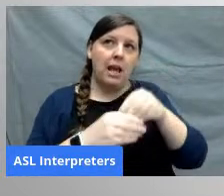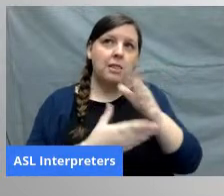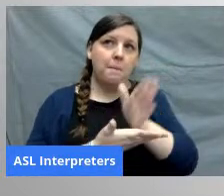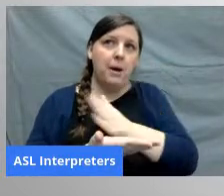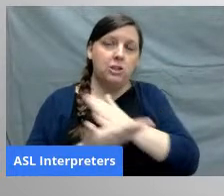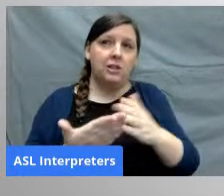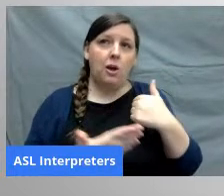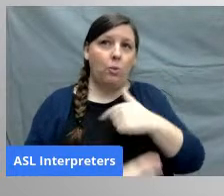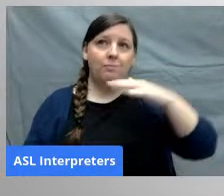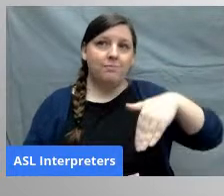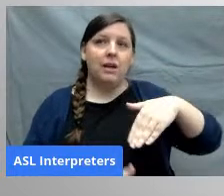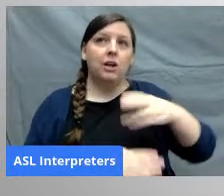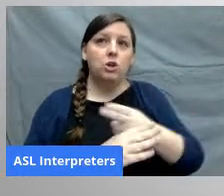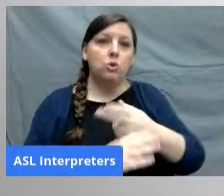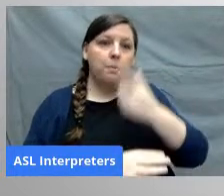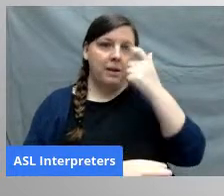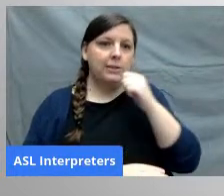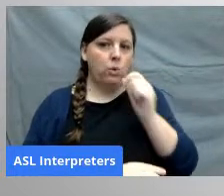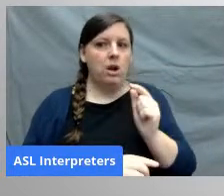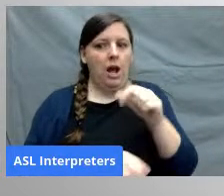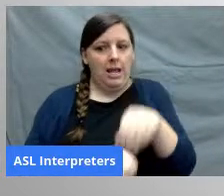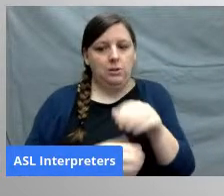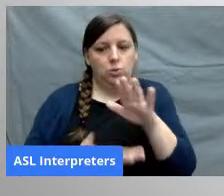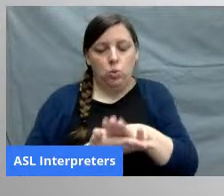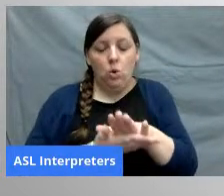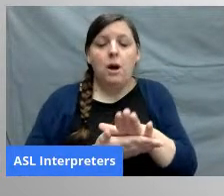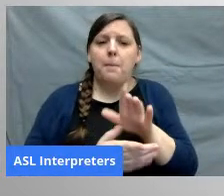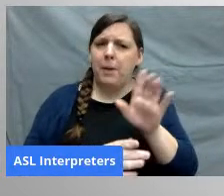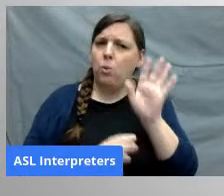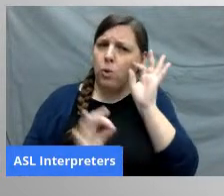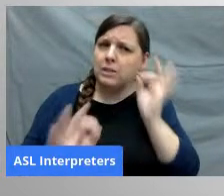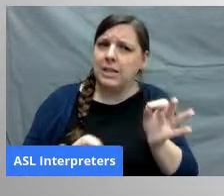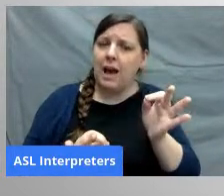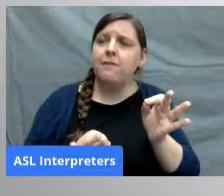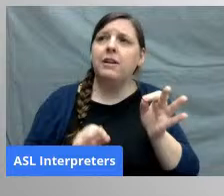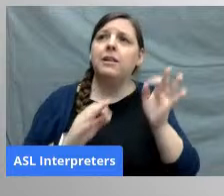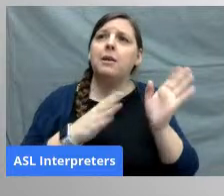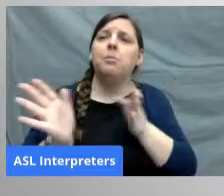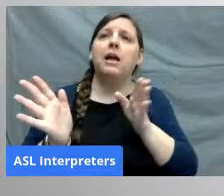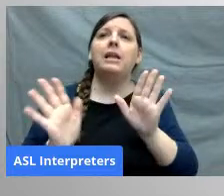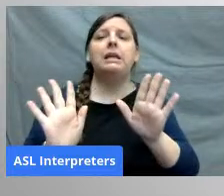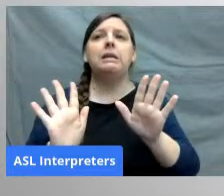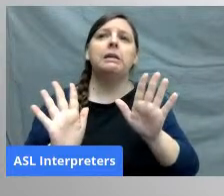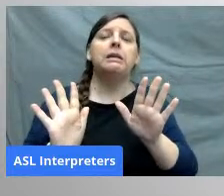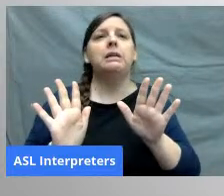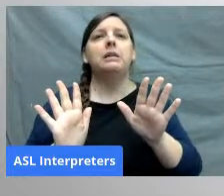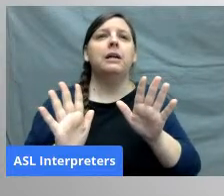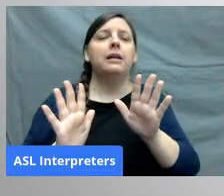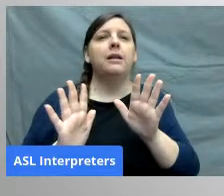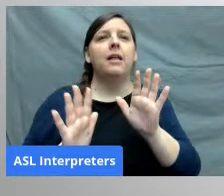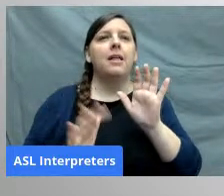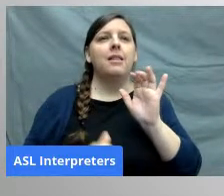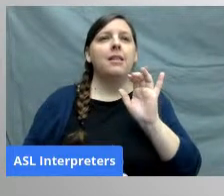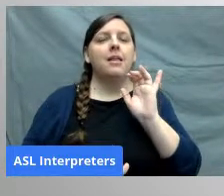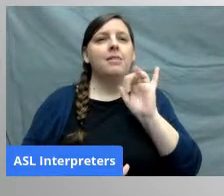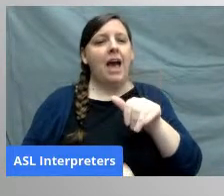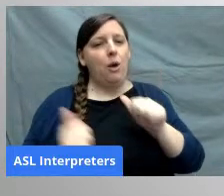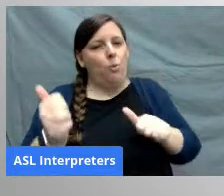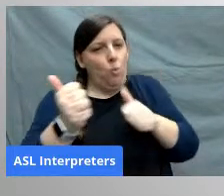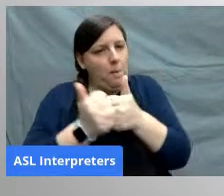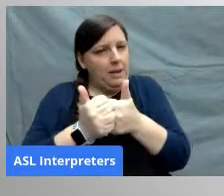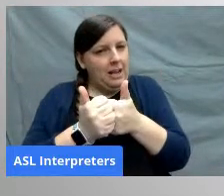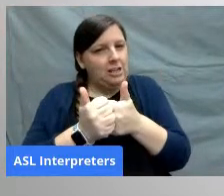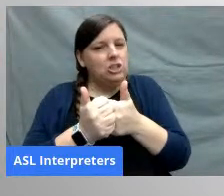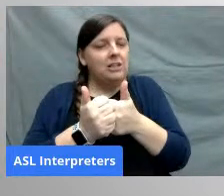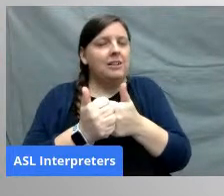in school. But we are definitely planning. I don't want to call it remediation. I want to, because I think it's more strategic